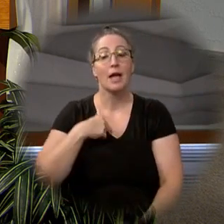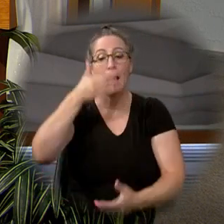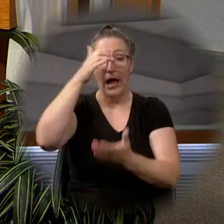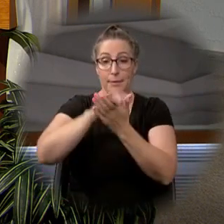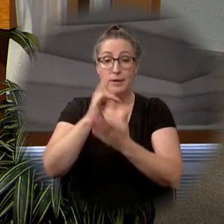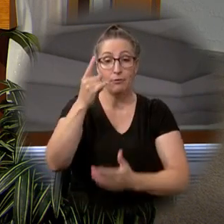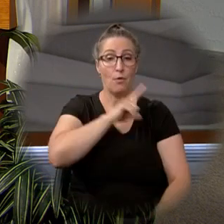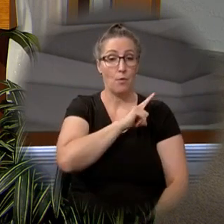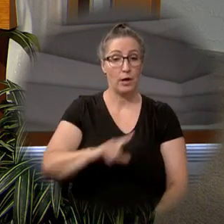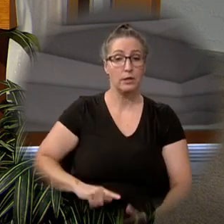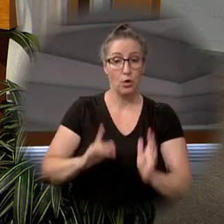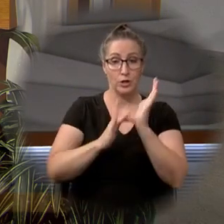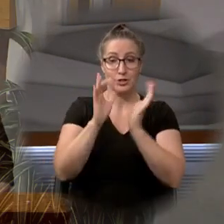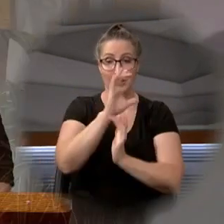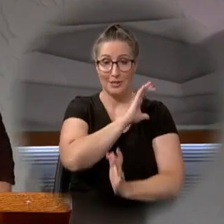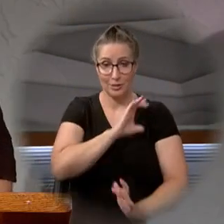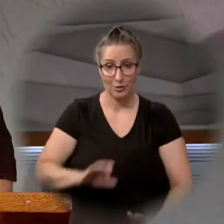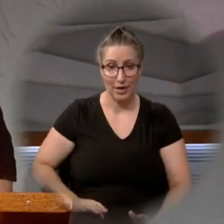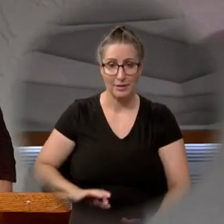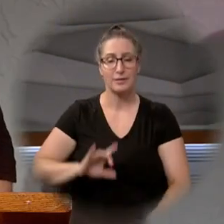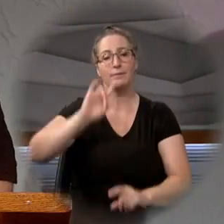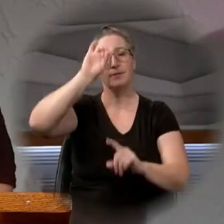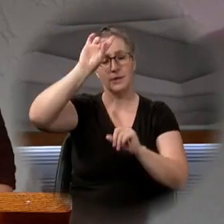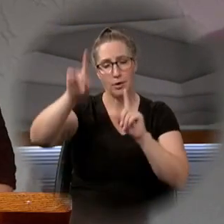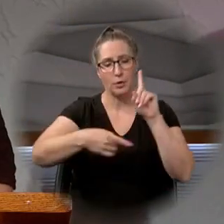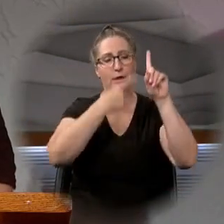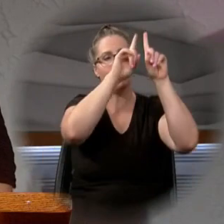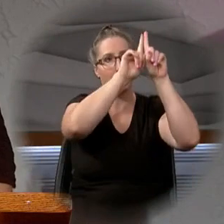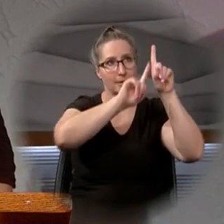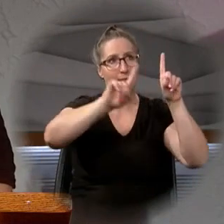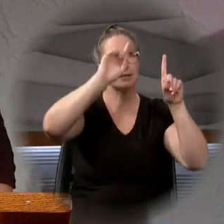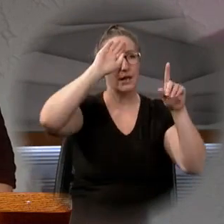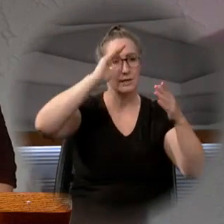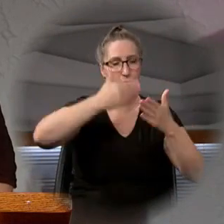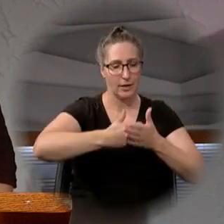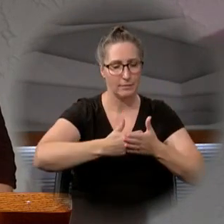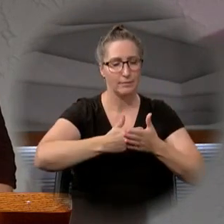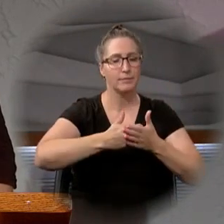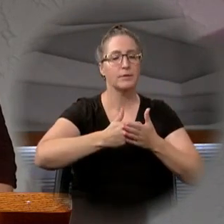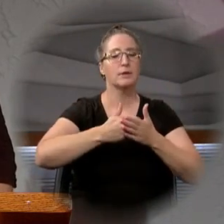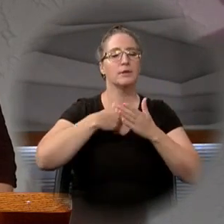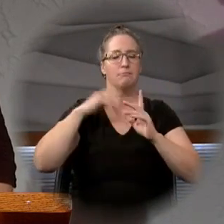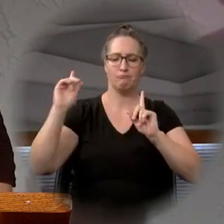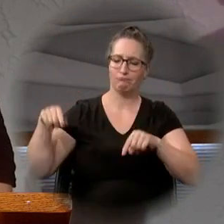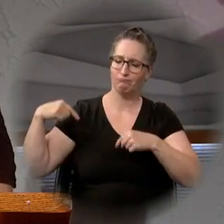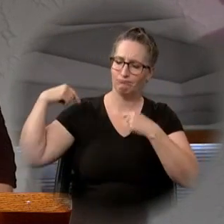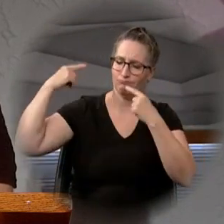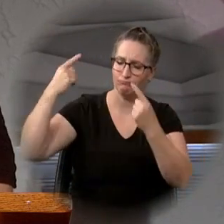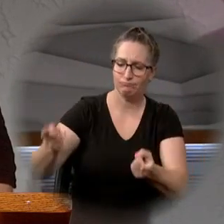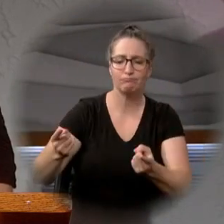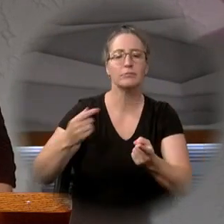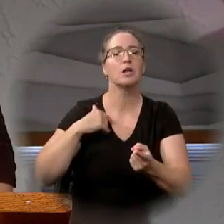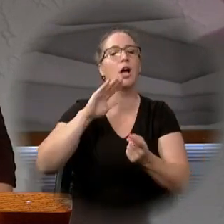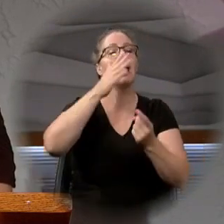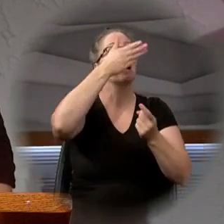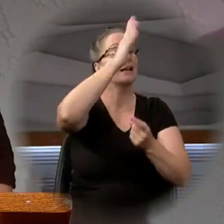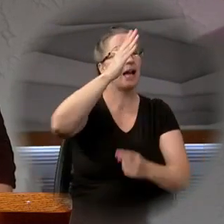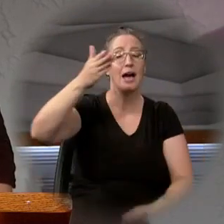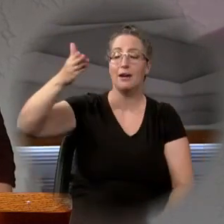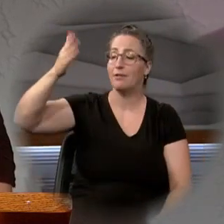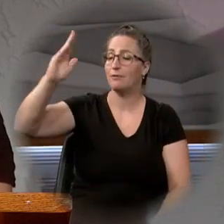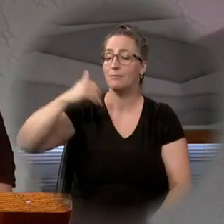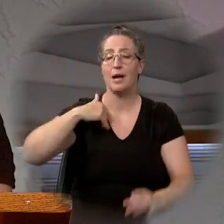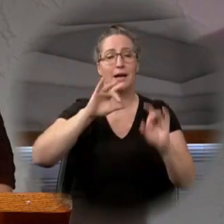invisible. I believe in one Lord, Jesus Christ, the only begotten Son of God, born of the Father before all